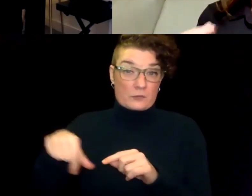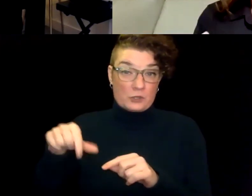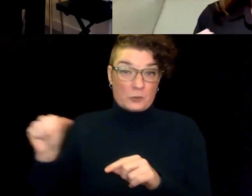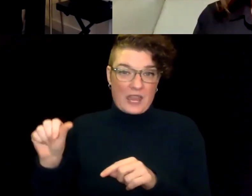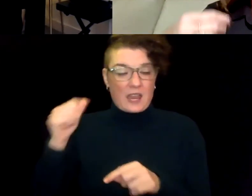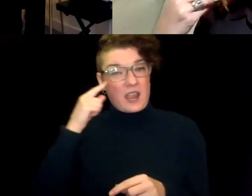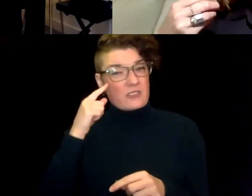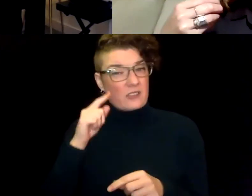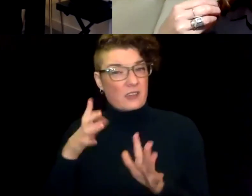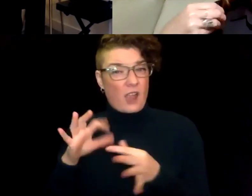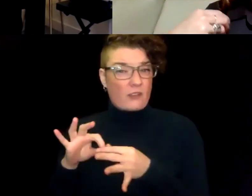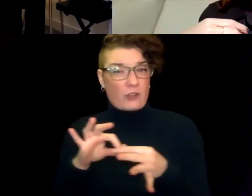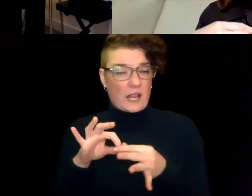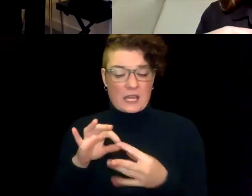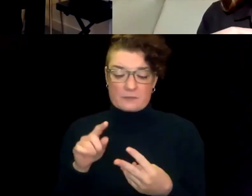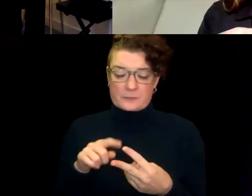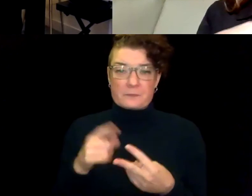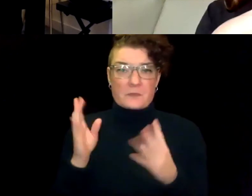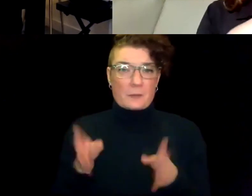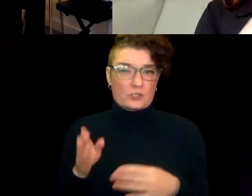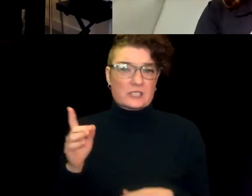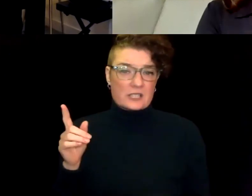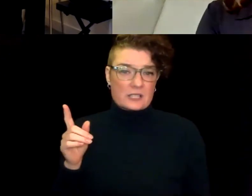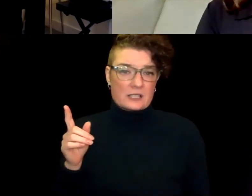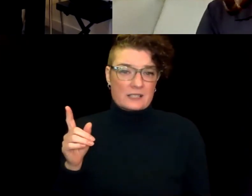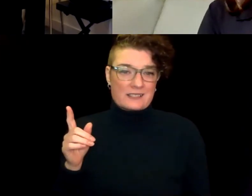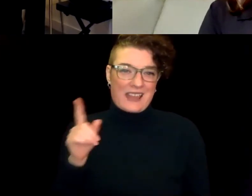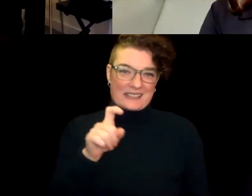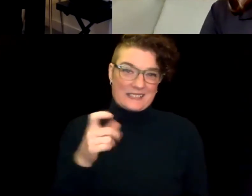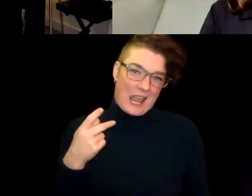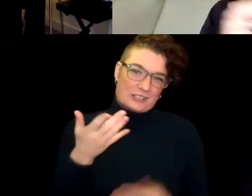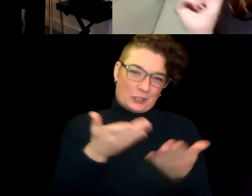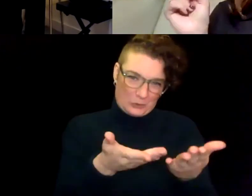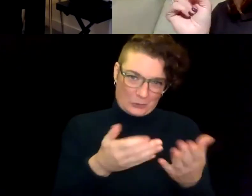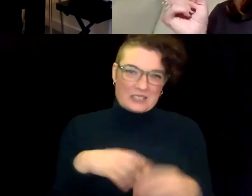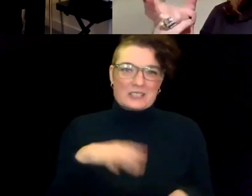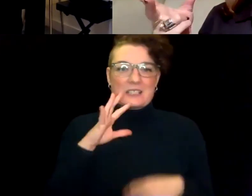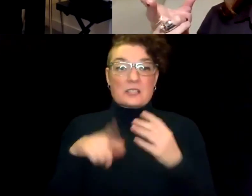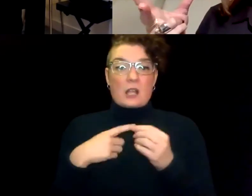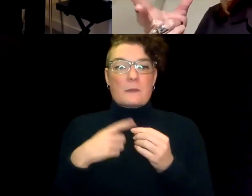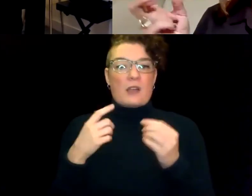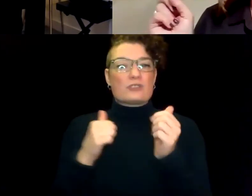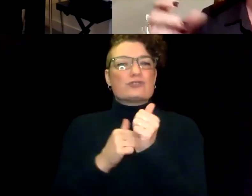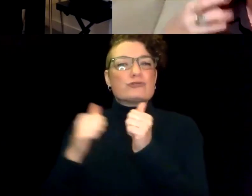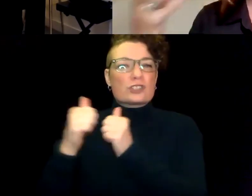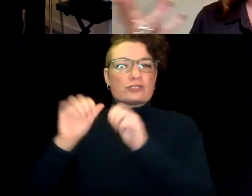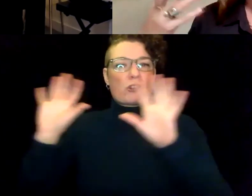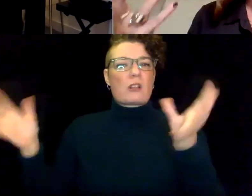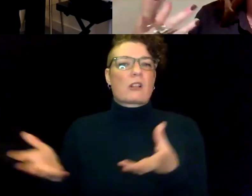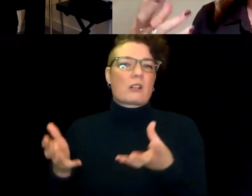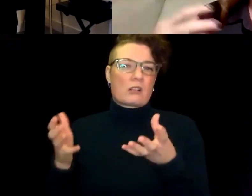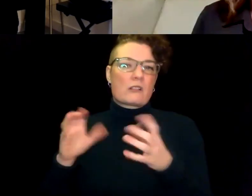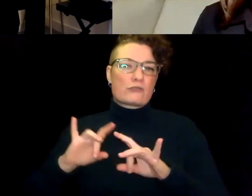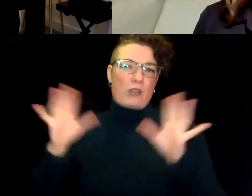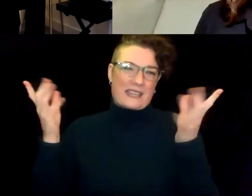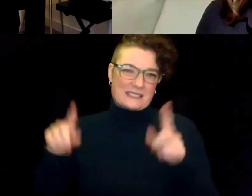related, actually. One is someone asking us or you to talk about structural crisis, and what